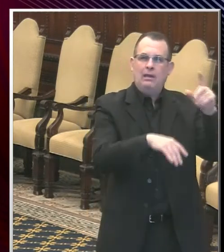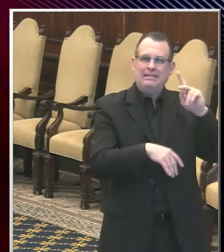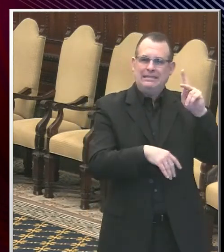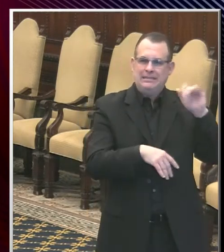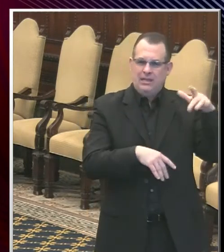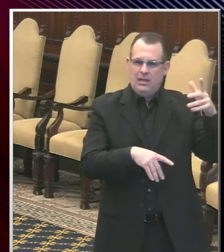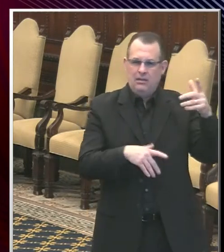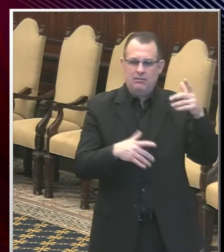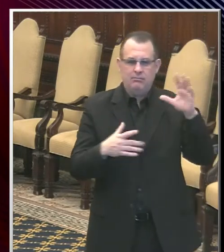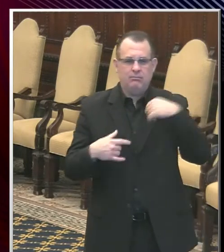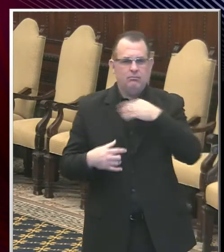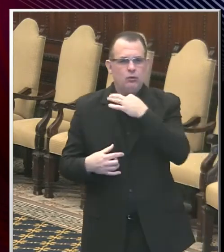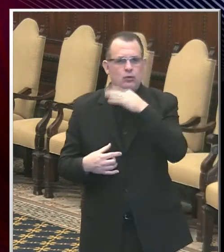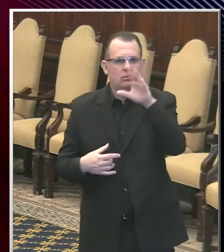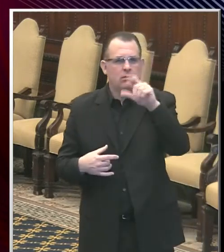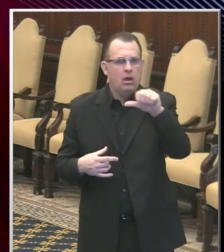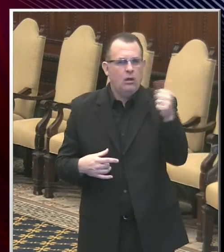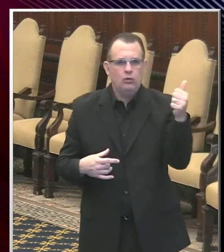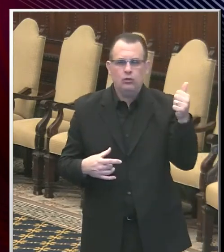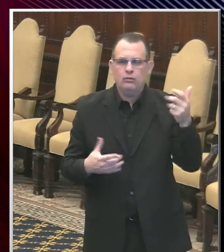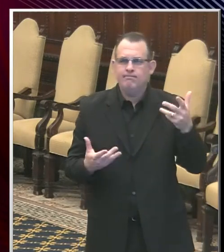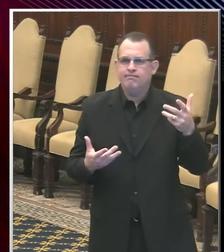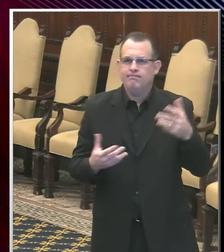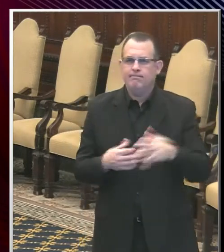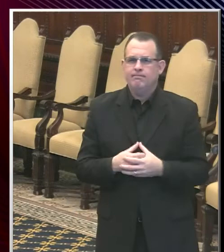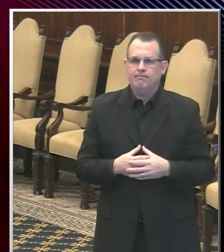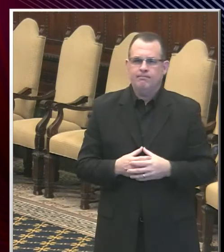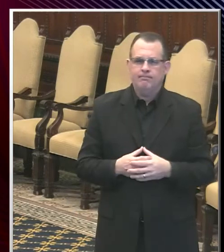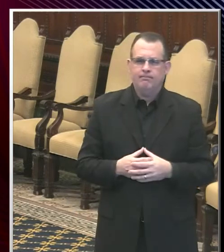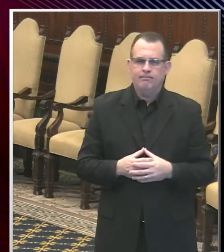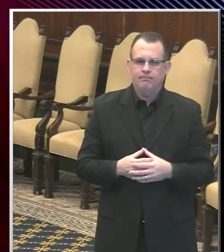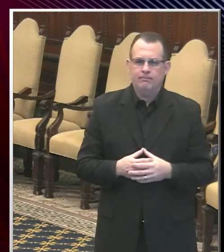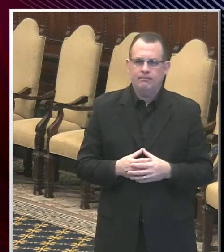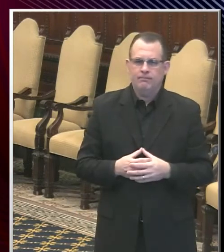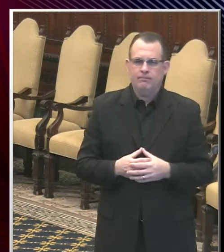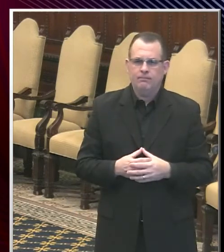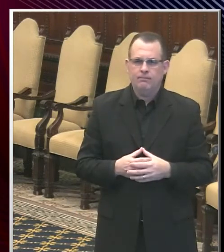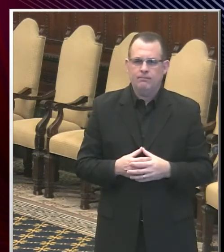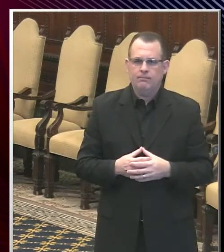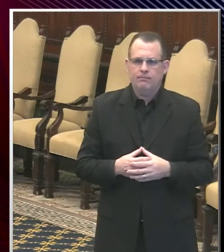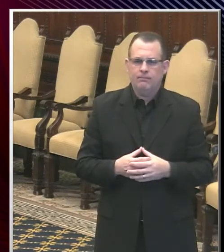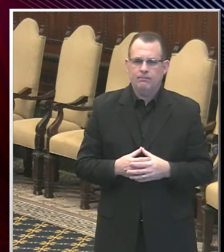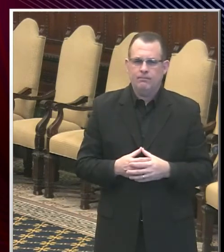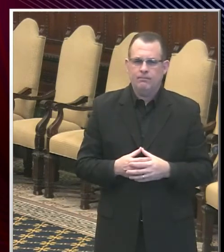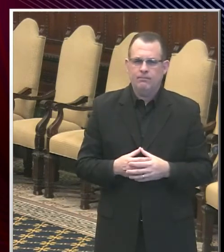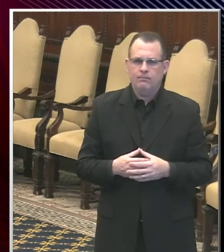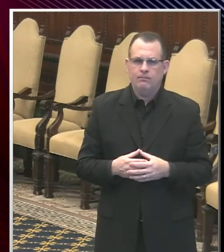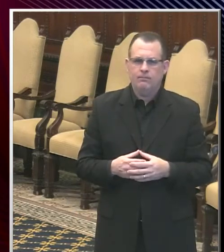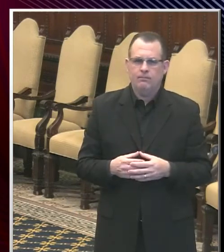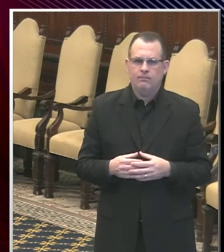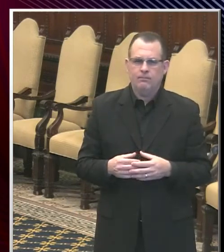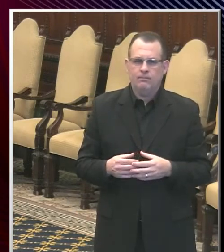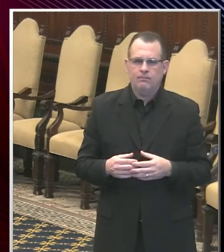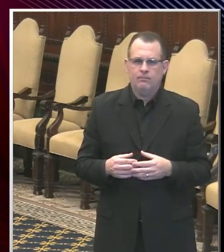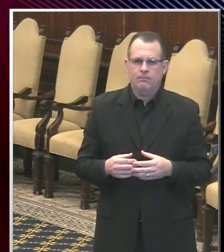else in addition to what's already been reported.